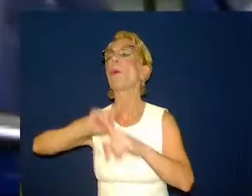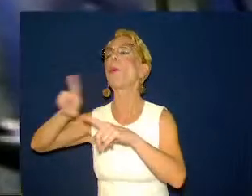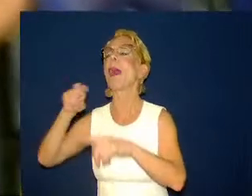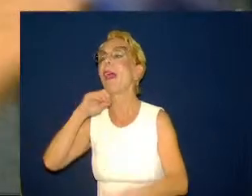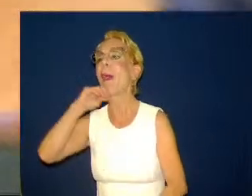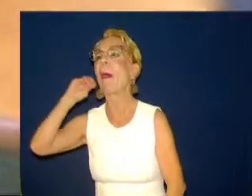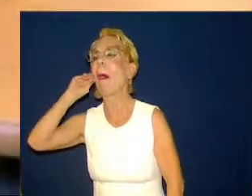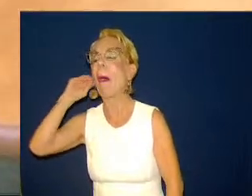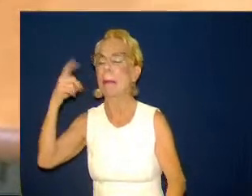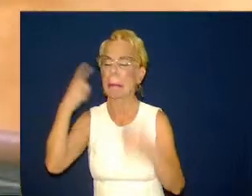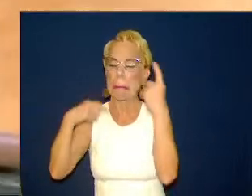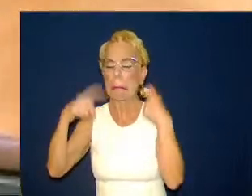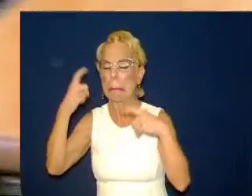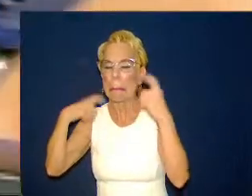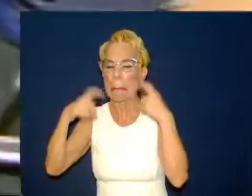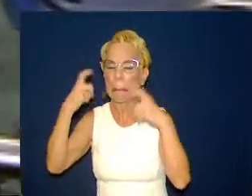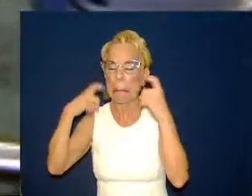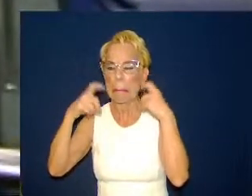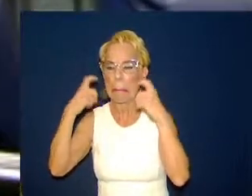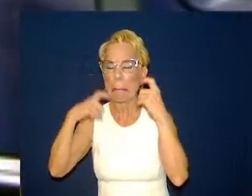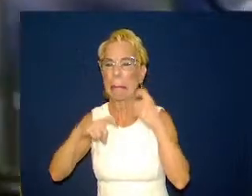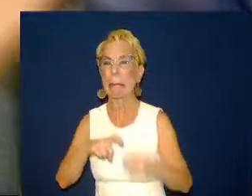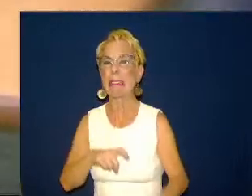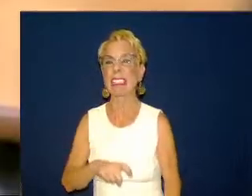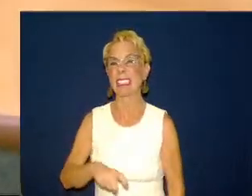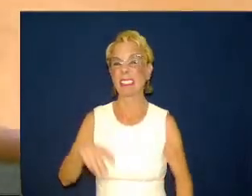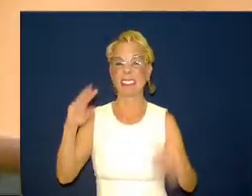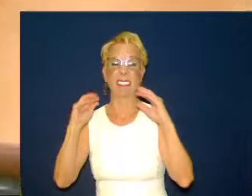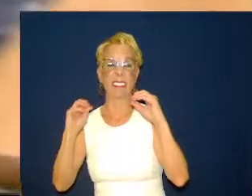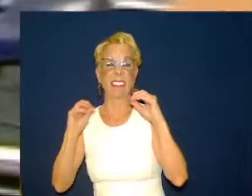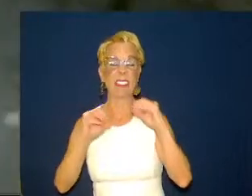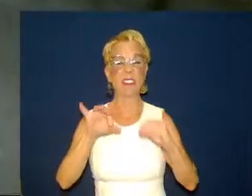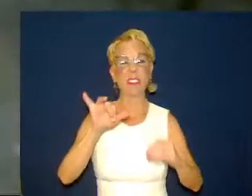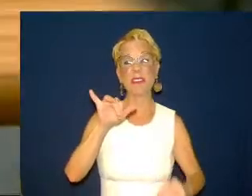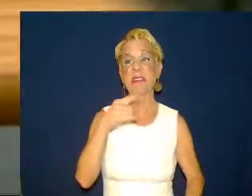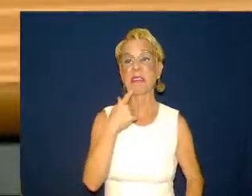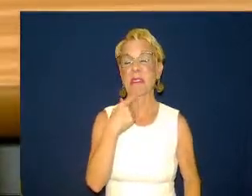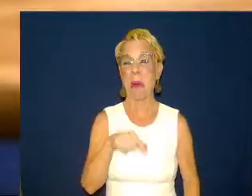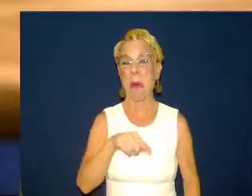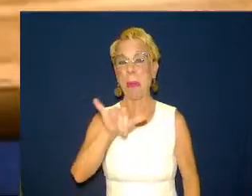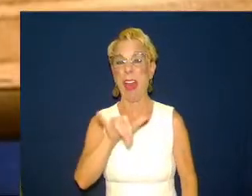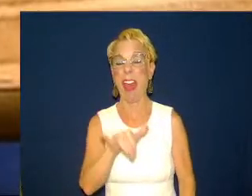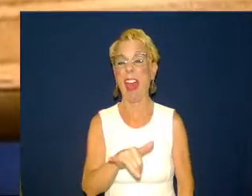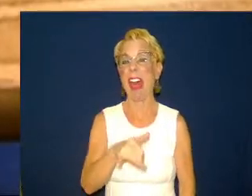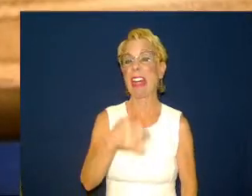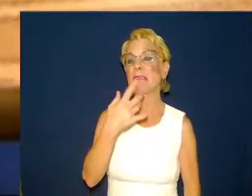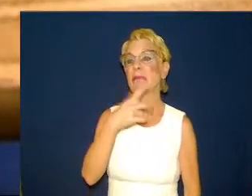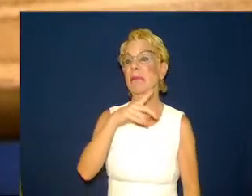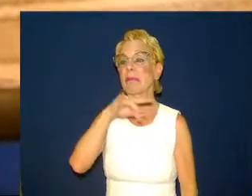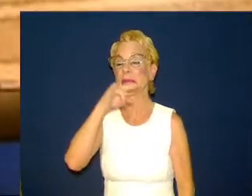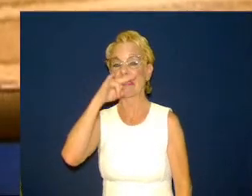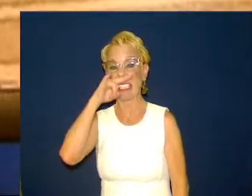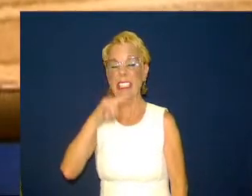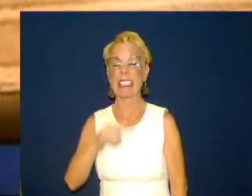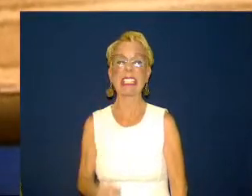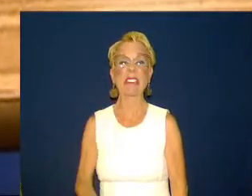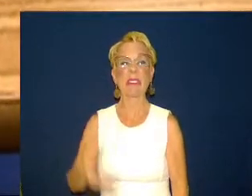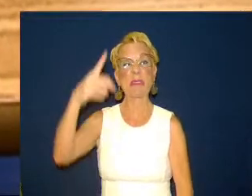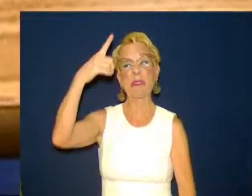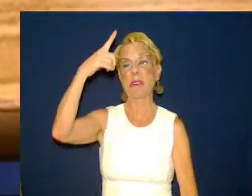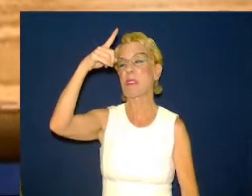A teacher told him he was too stupid to learn anything, and he should go into a field where he might succeed by virtue of his pleasant personality.